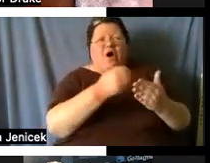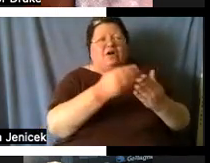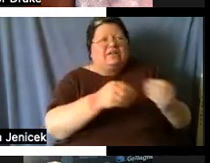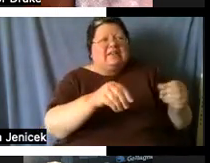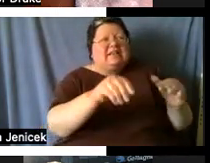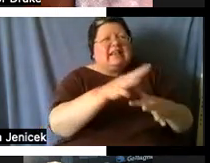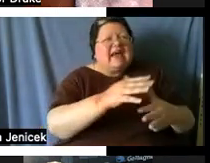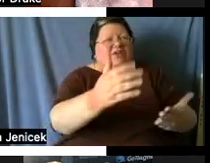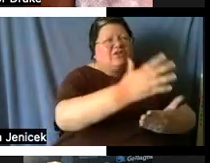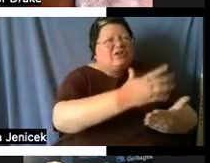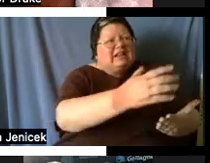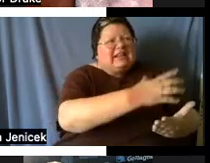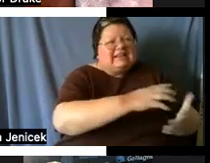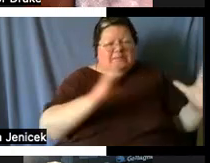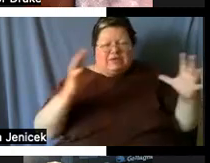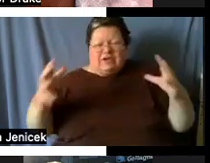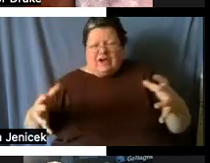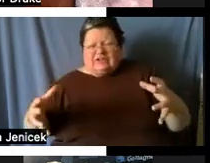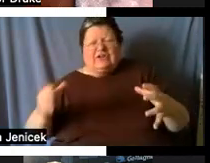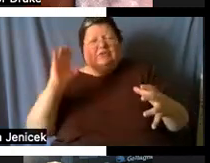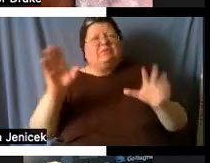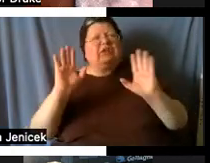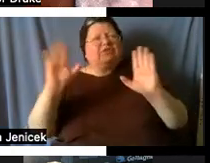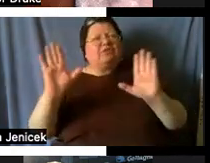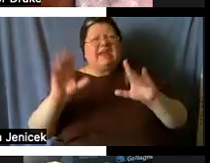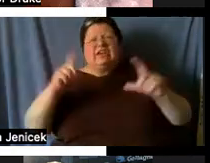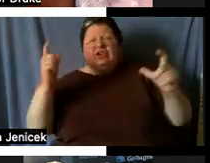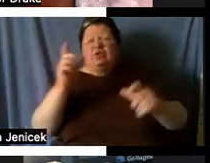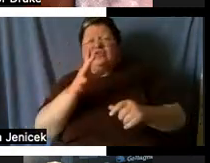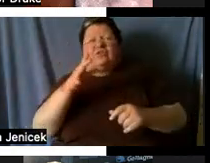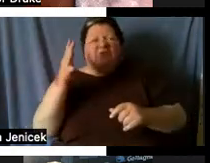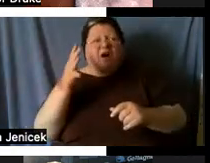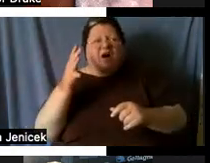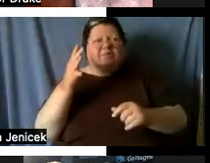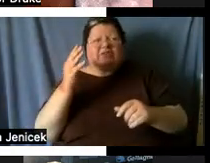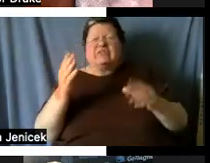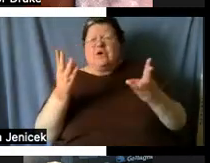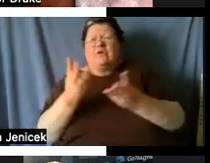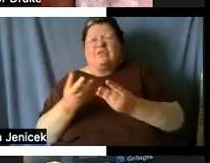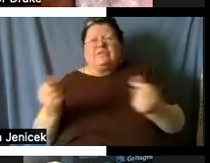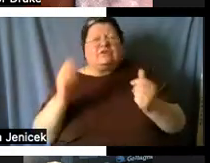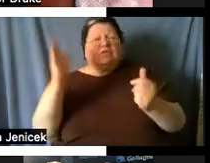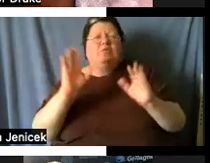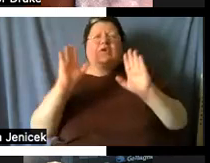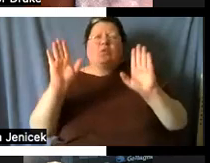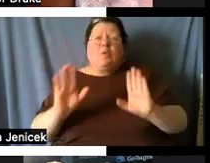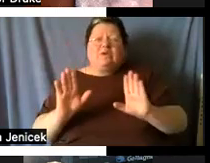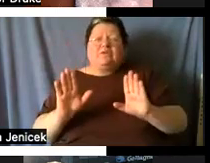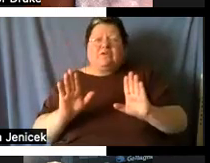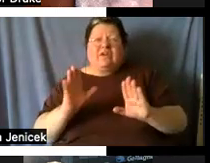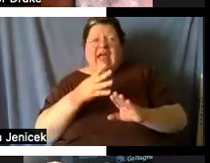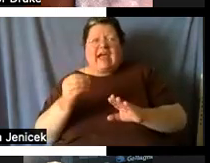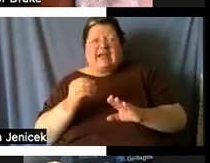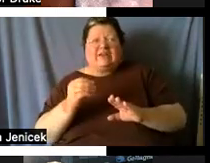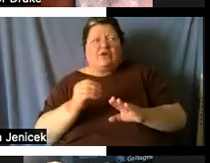collecting it, it's going to be great, it's going to be huge farms, it'll be so efficient, it'll be wonderful. And hey, we're going to take your land, but we'll